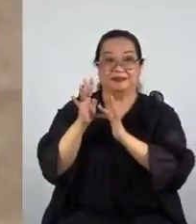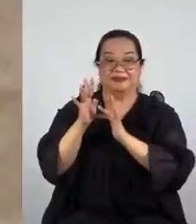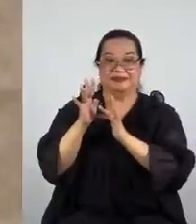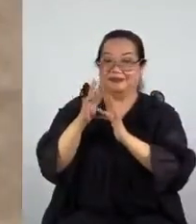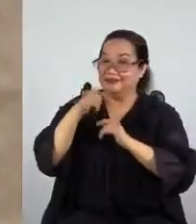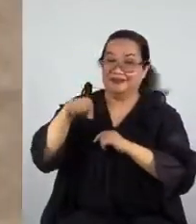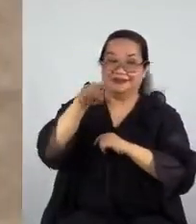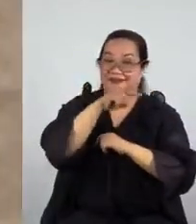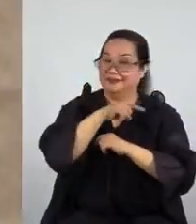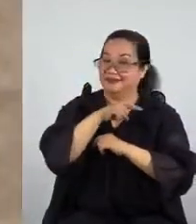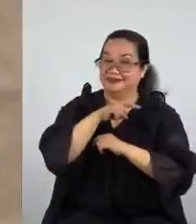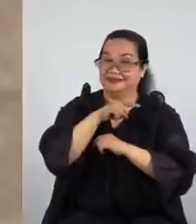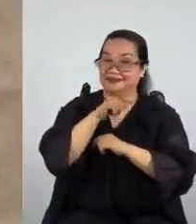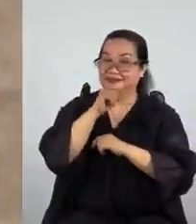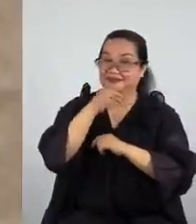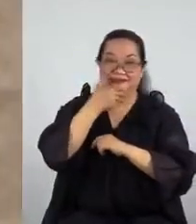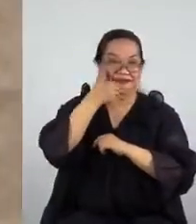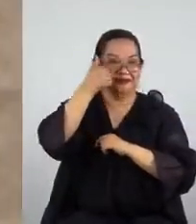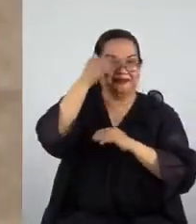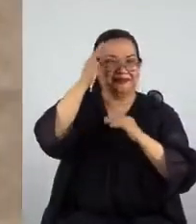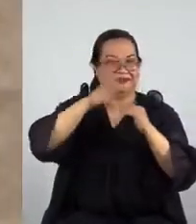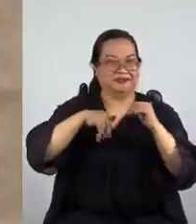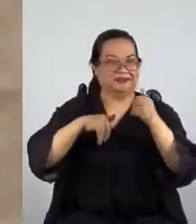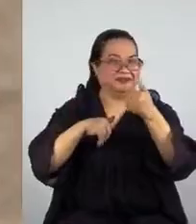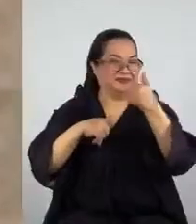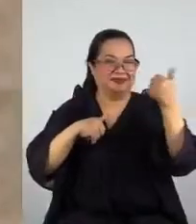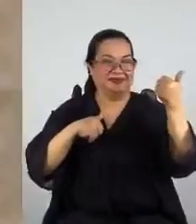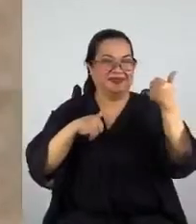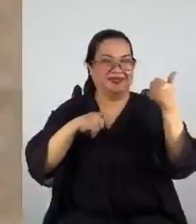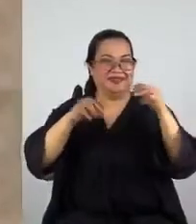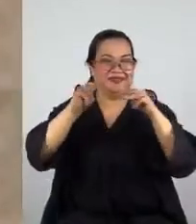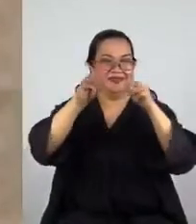We will not have it better than our master.